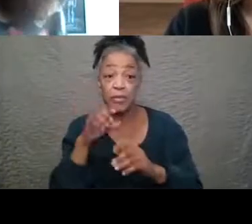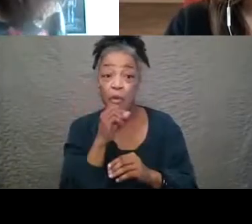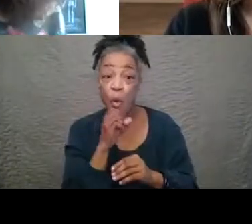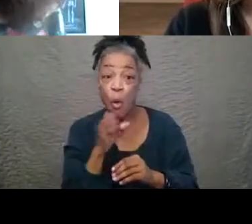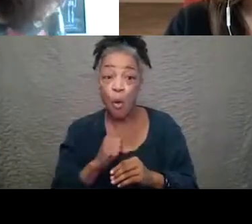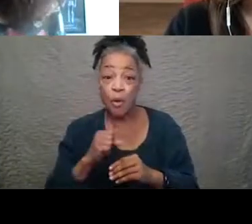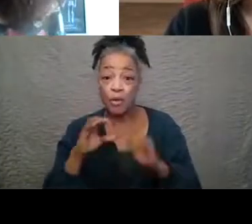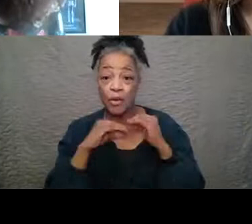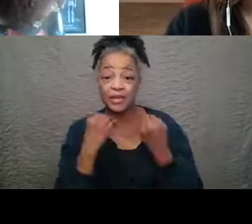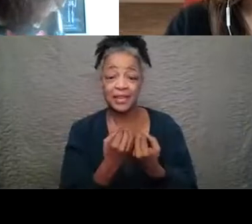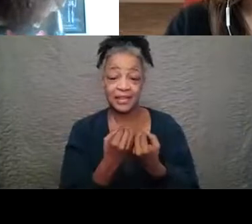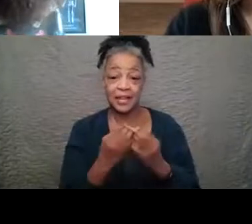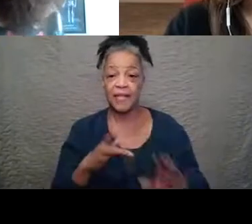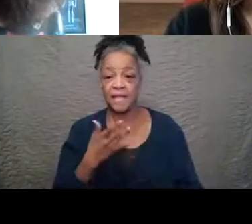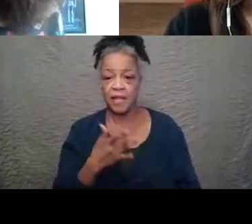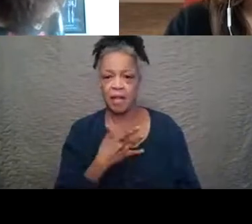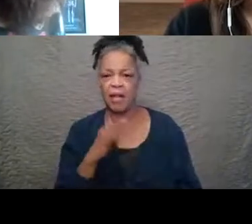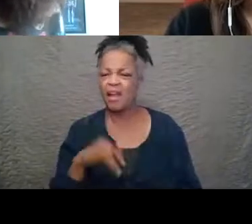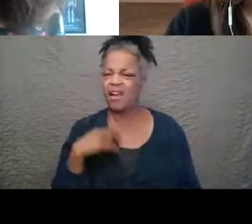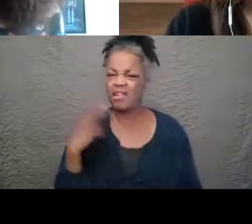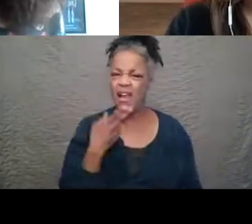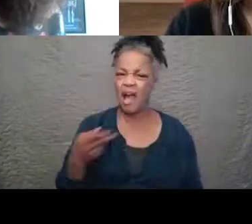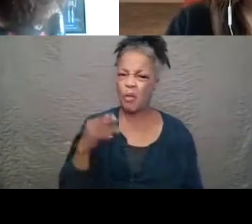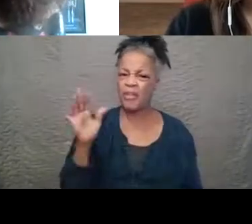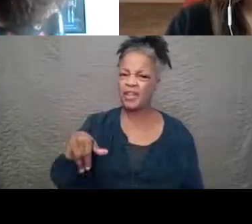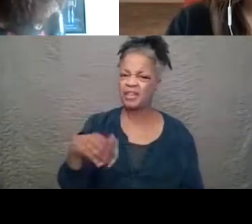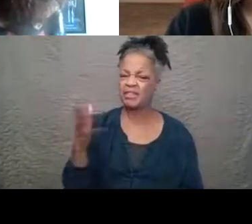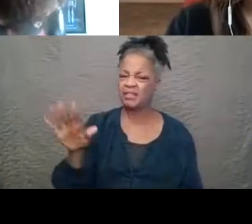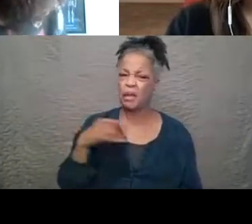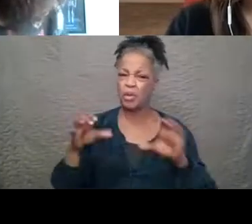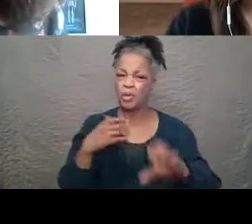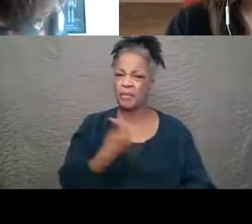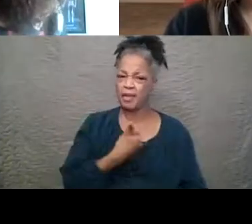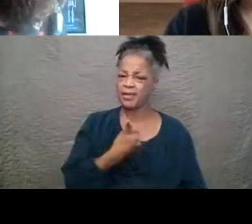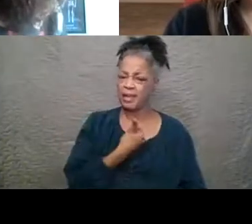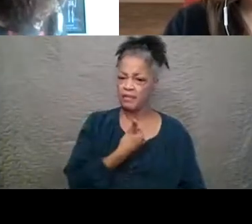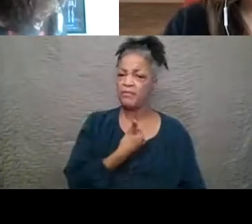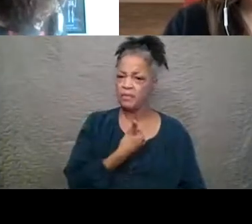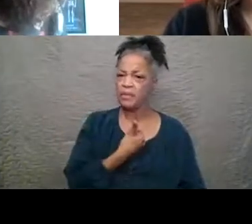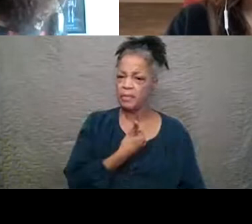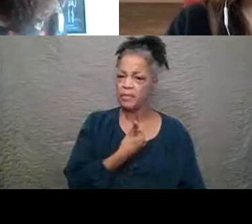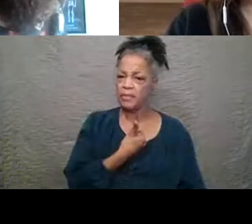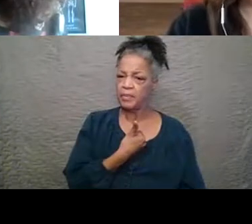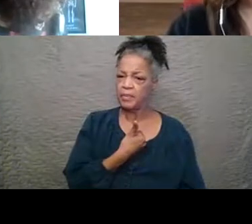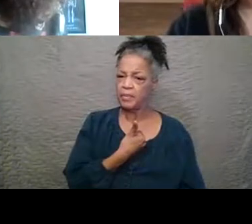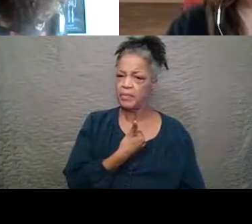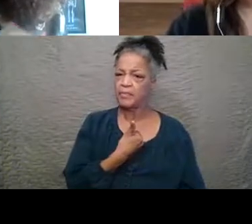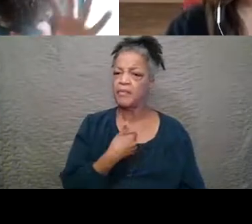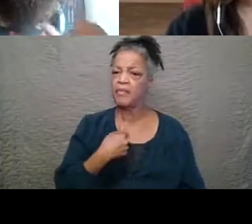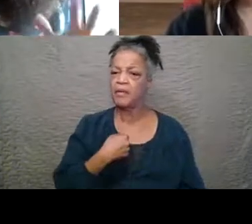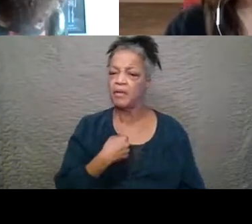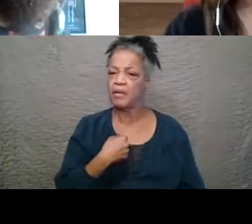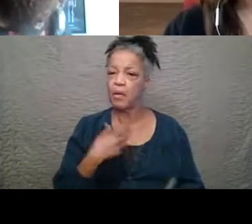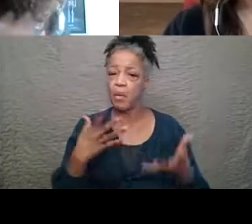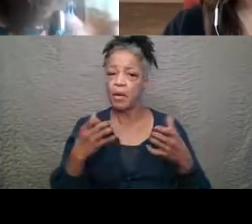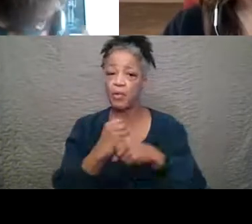and reached a point where they said, you know what, to hell with it, I'm gonna do it myself. And so, you know, I just wanna